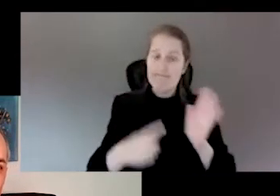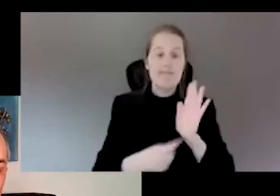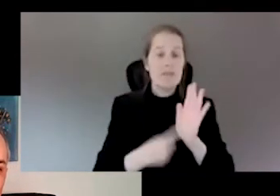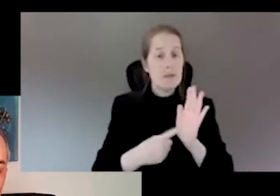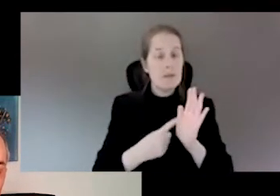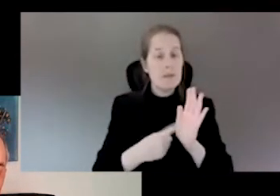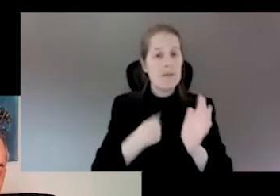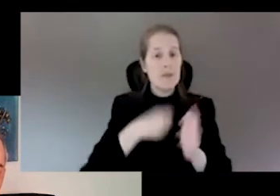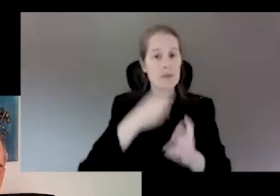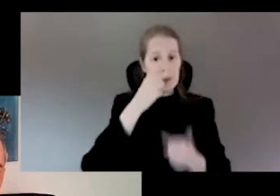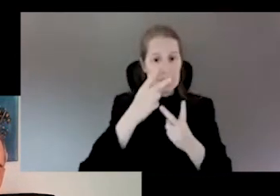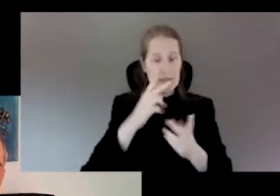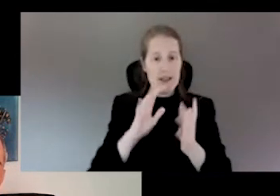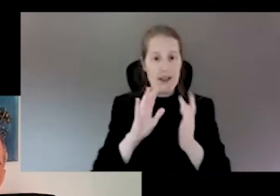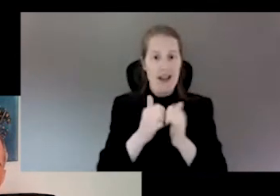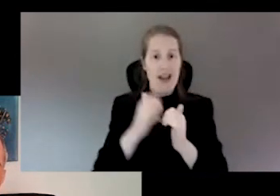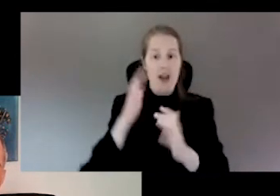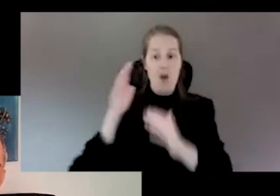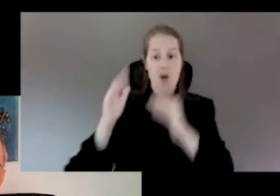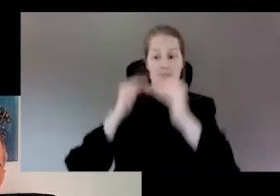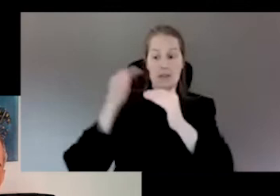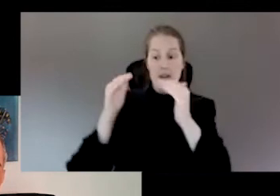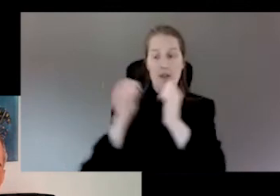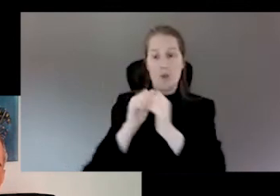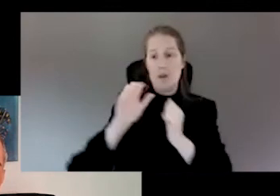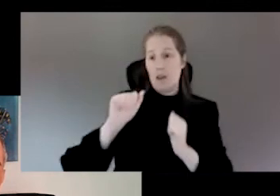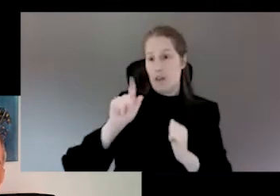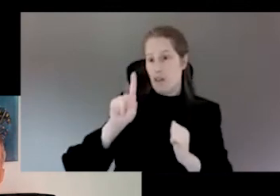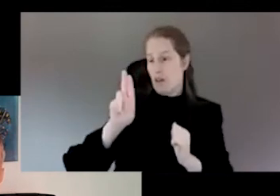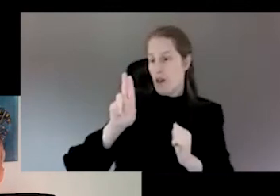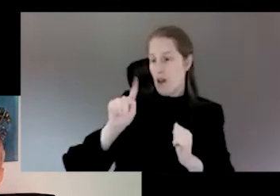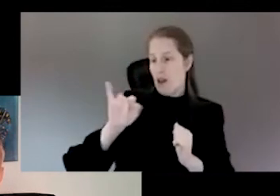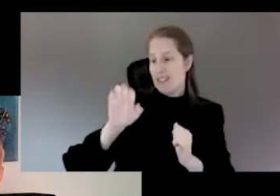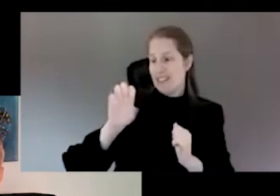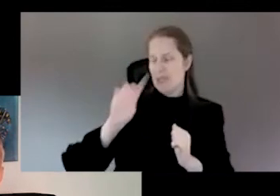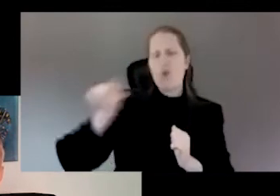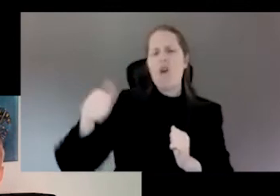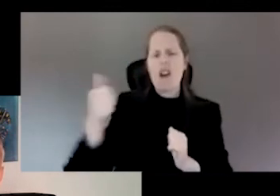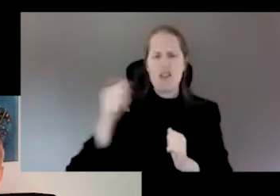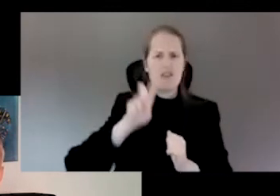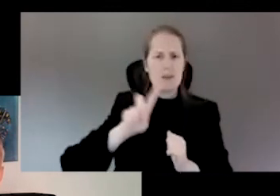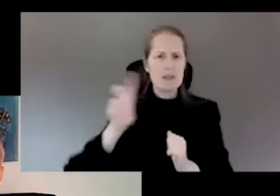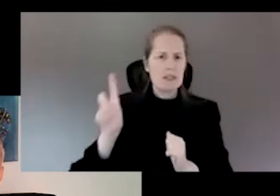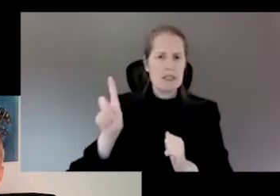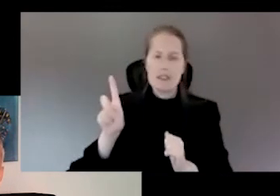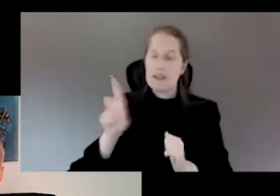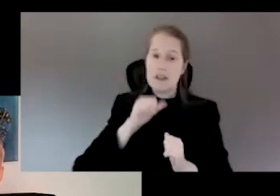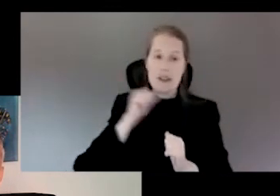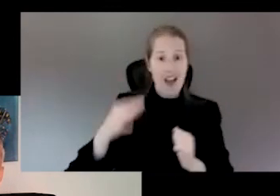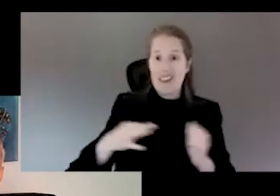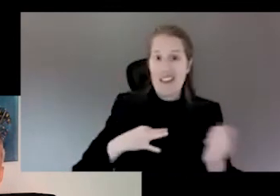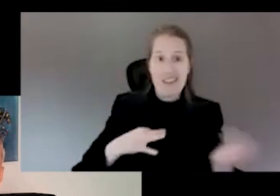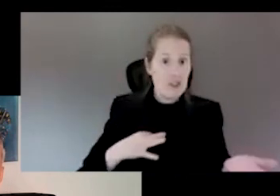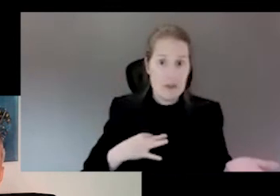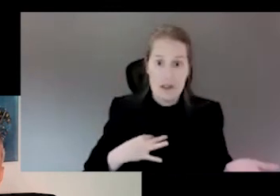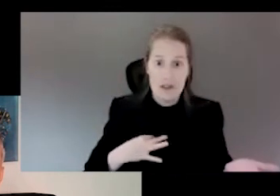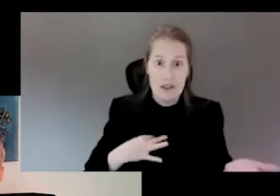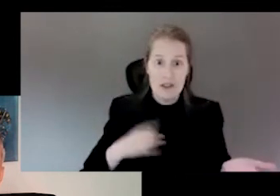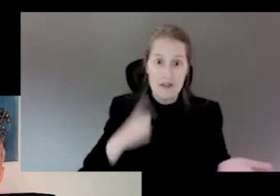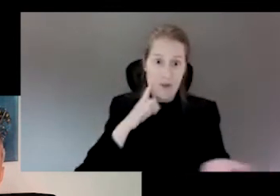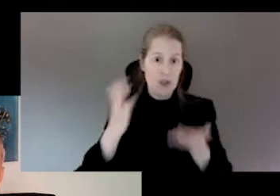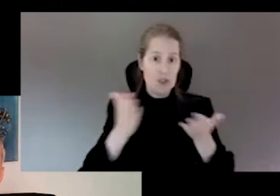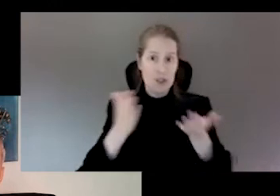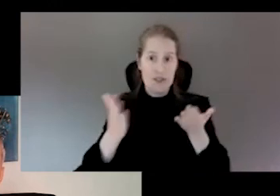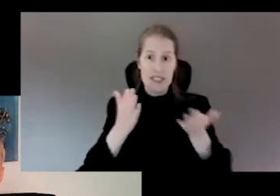how adults with autism and other developmental disabilities are not eligible to receive services